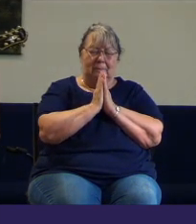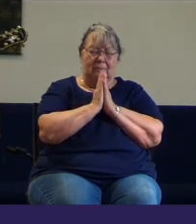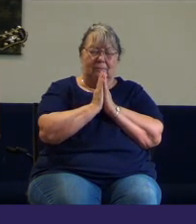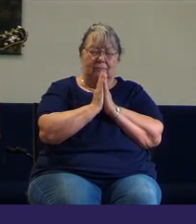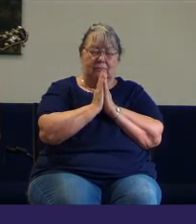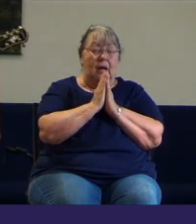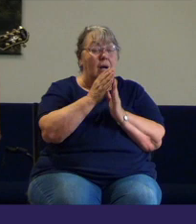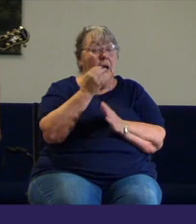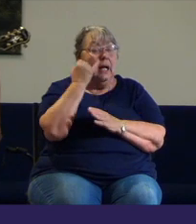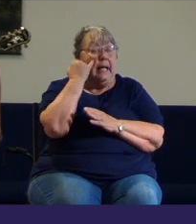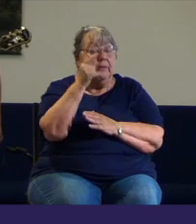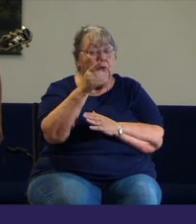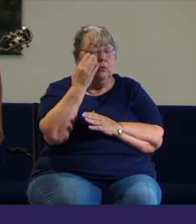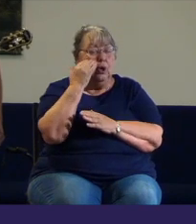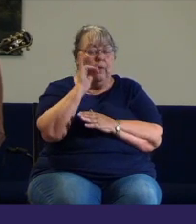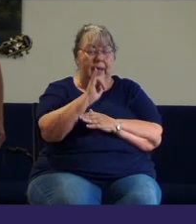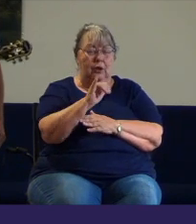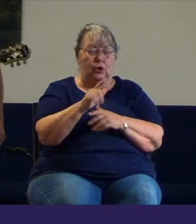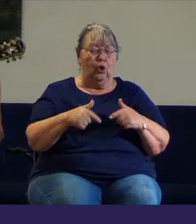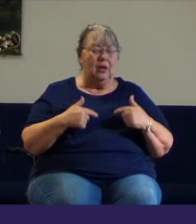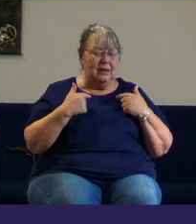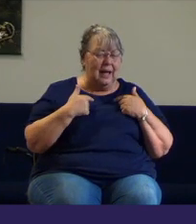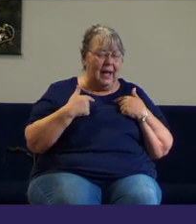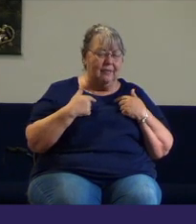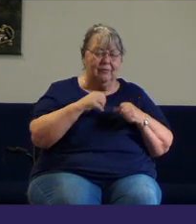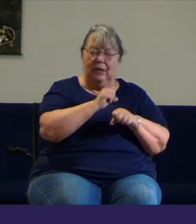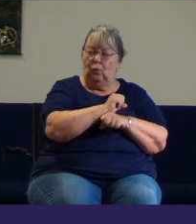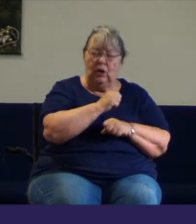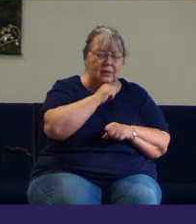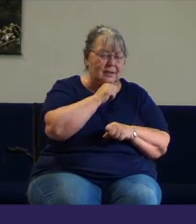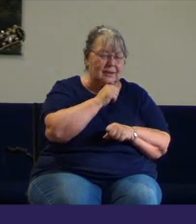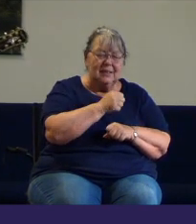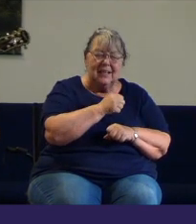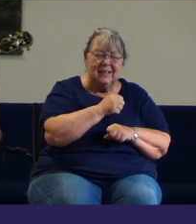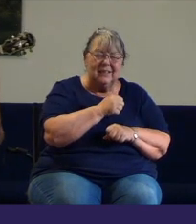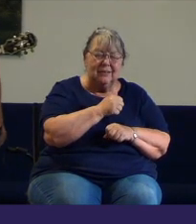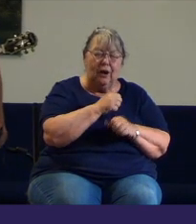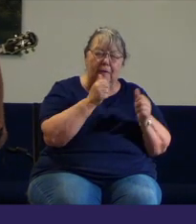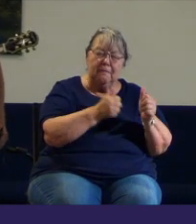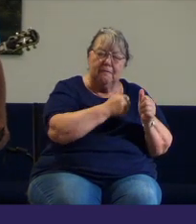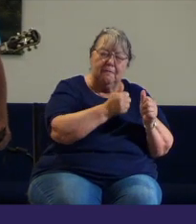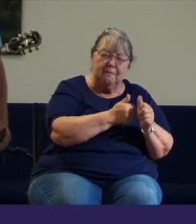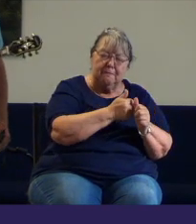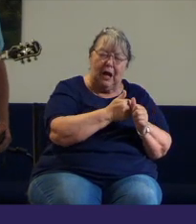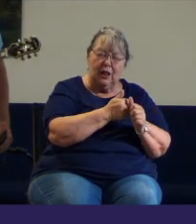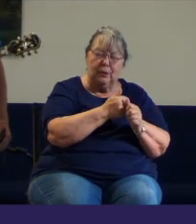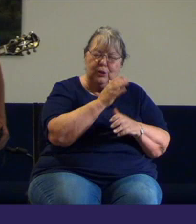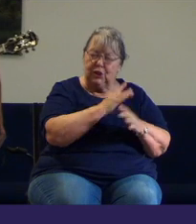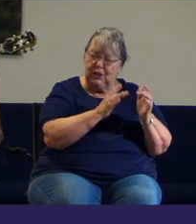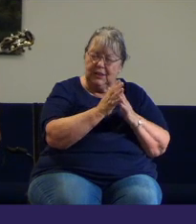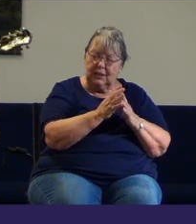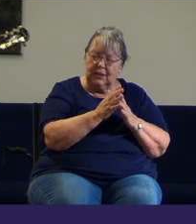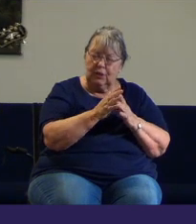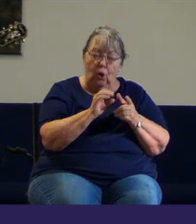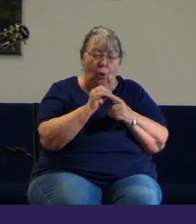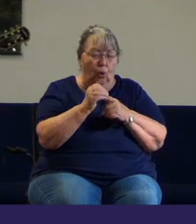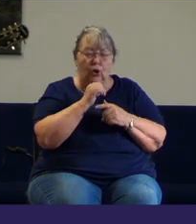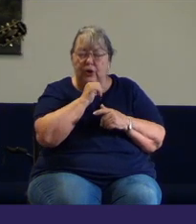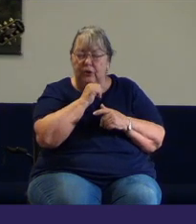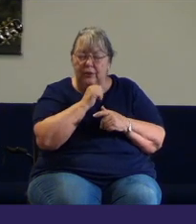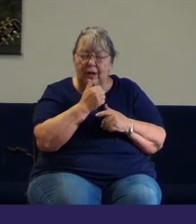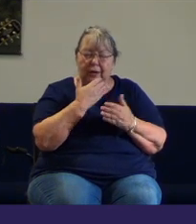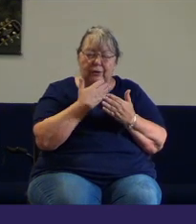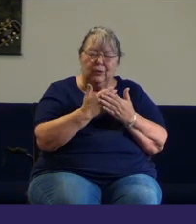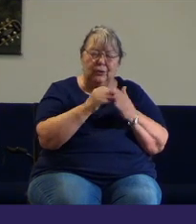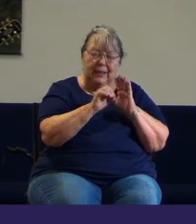And if you know that your life at work doesn't look like it's supposed to as God wants it to, or you've not been a good example to your spouse or your